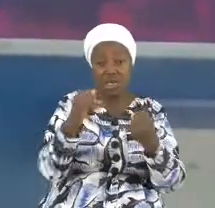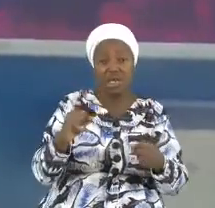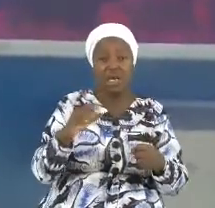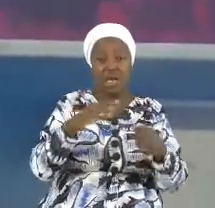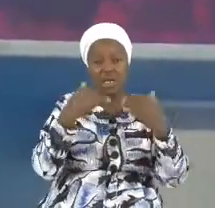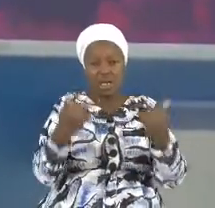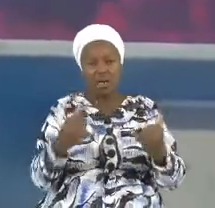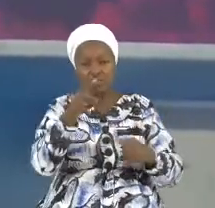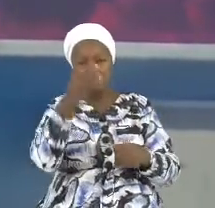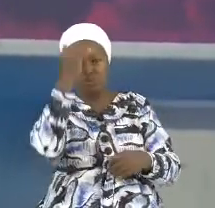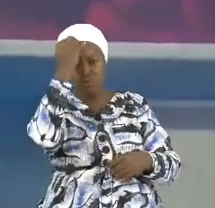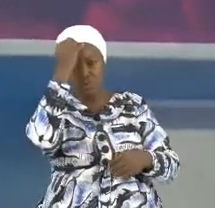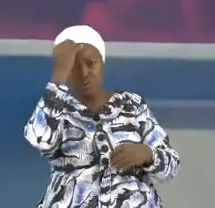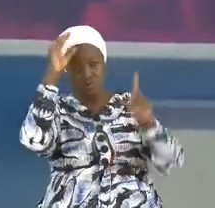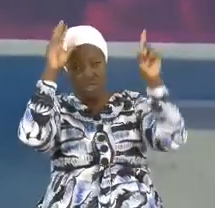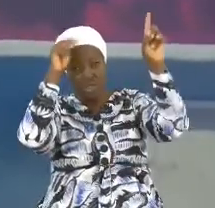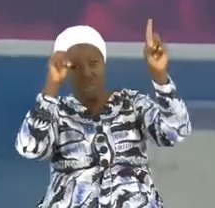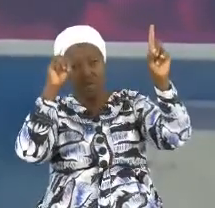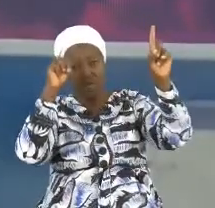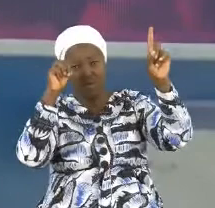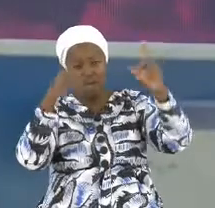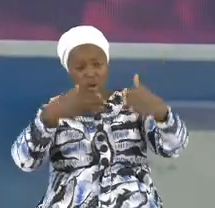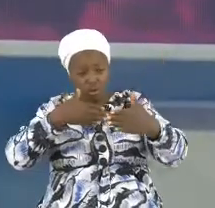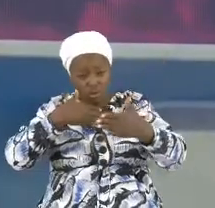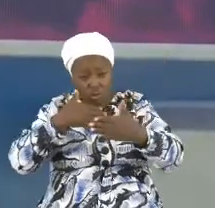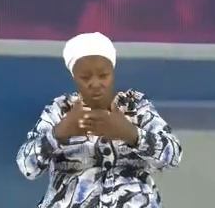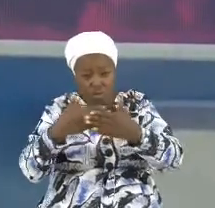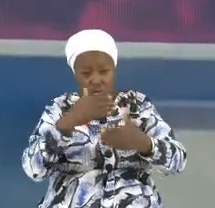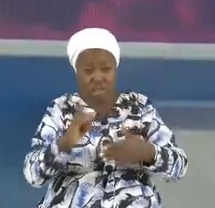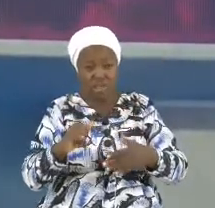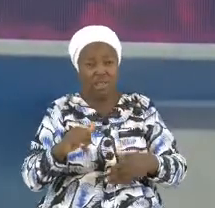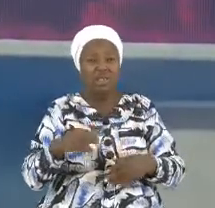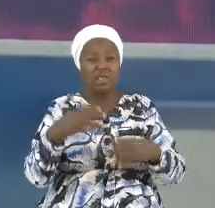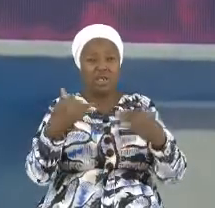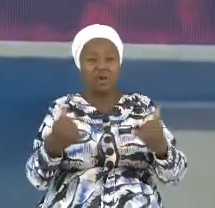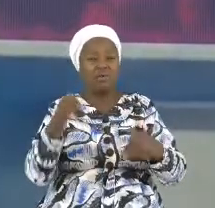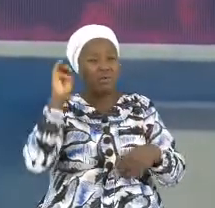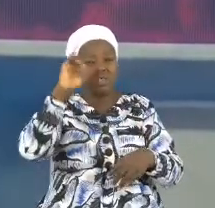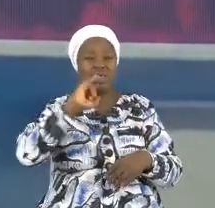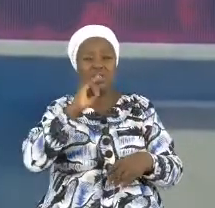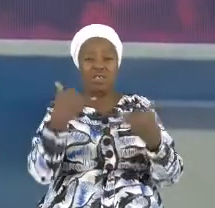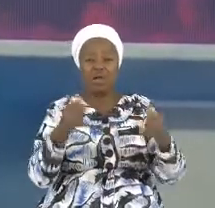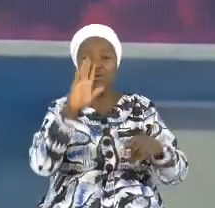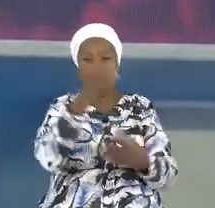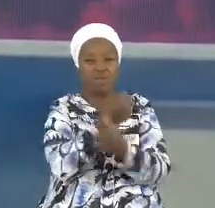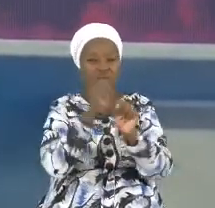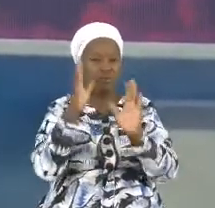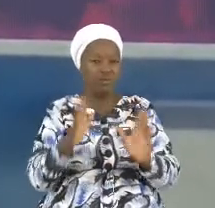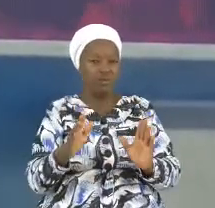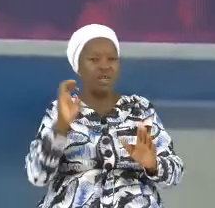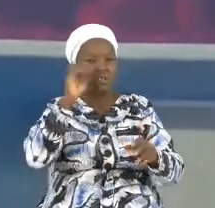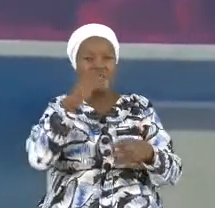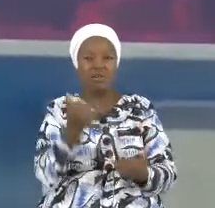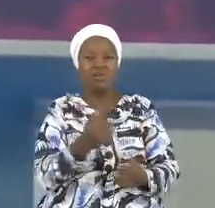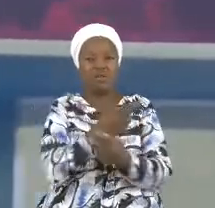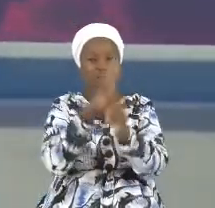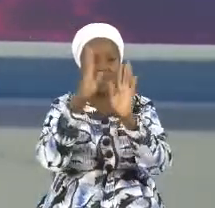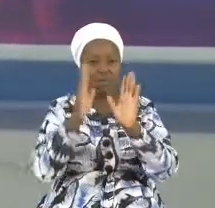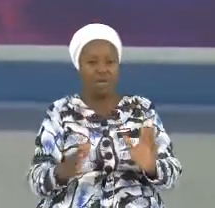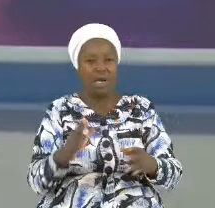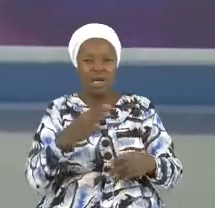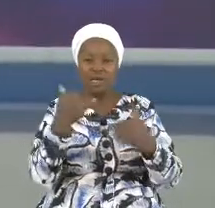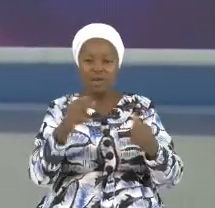him intimately. He's now your savior. He's now your redeemer. And you can tell,